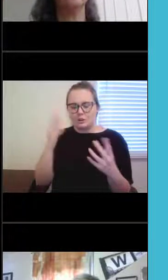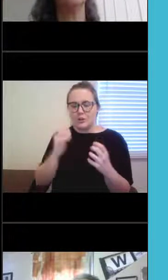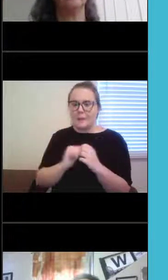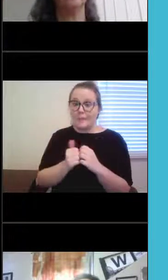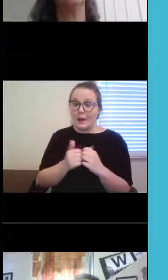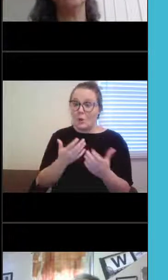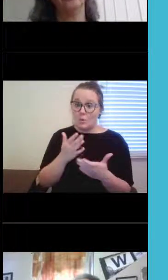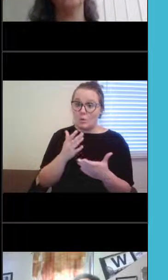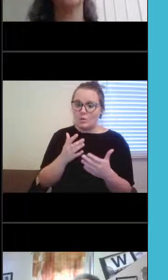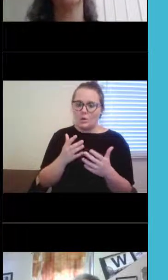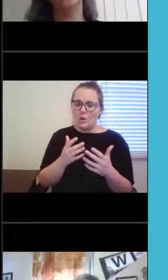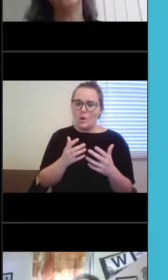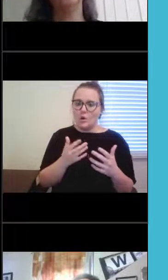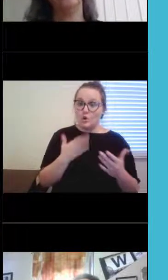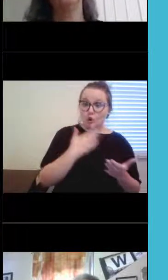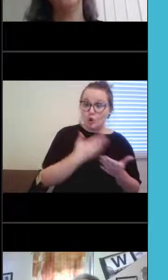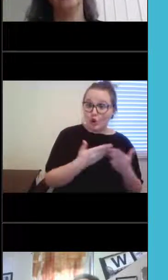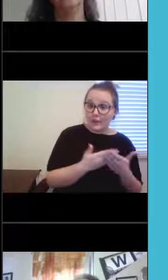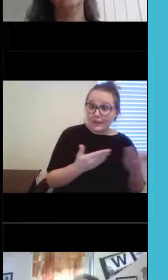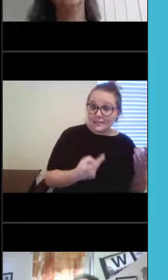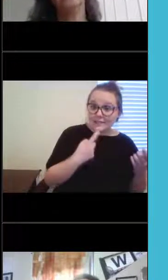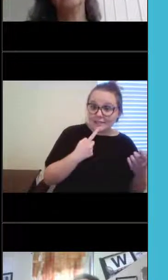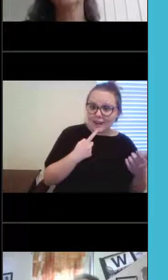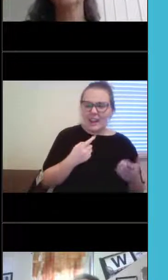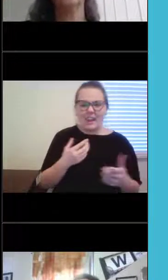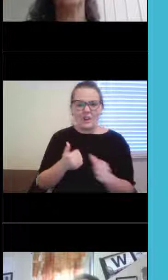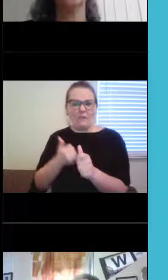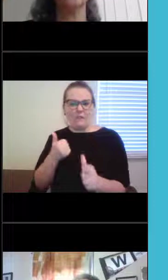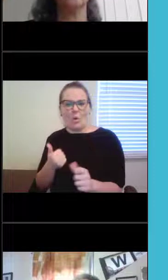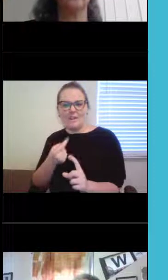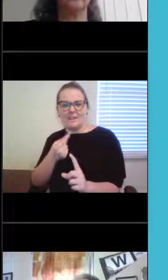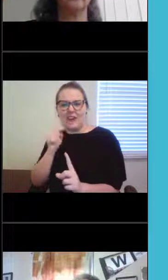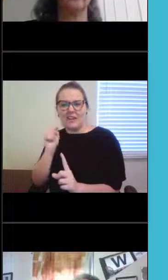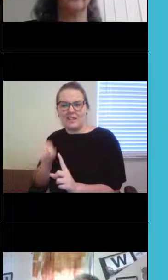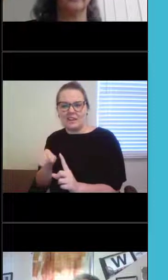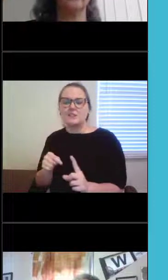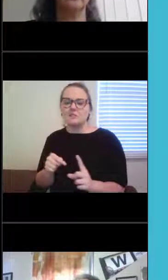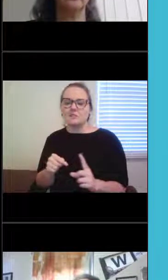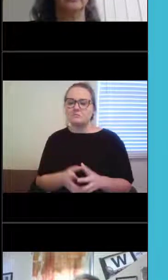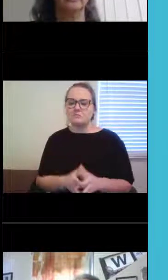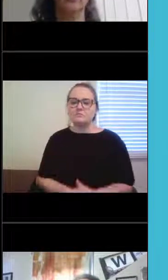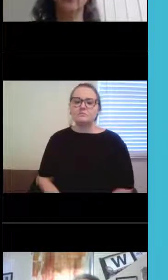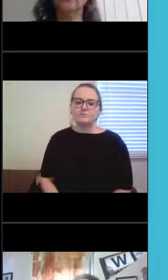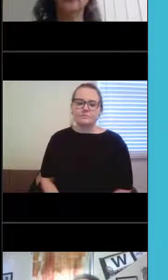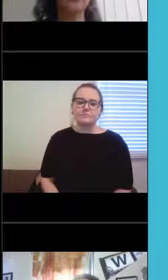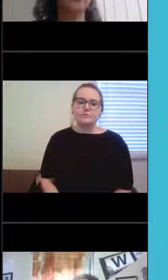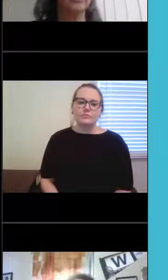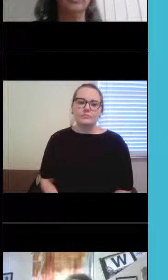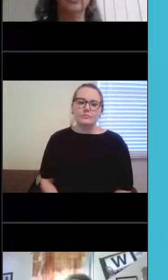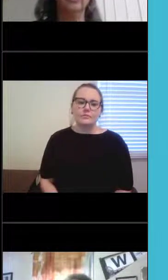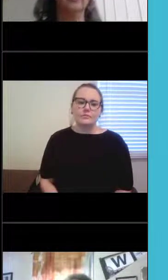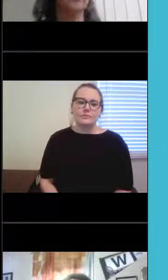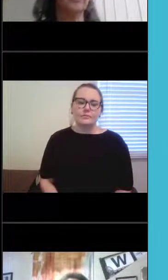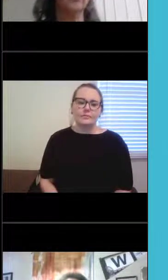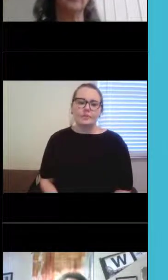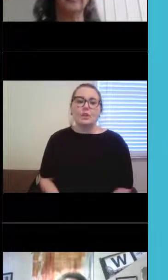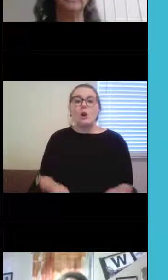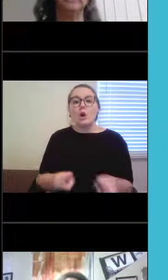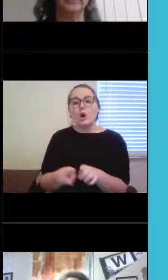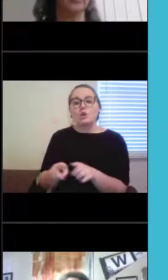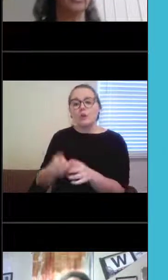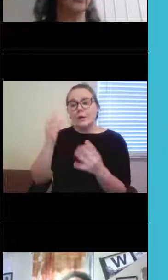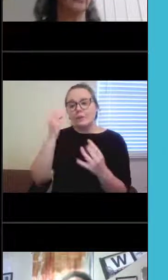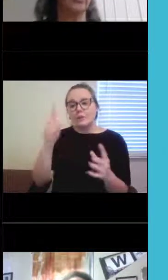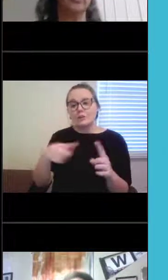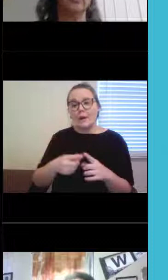good things to say and do and what to avoid saying and doing, based on a lot of this research about social reactions. Also, information about